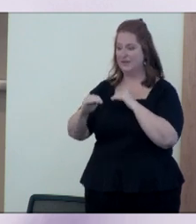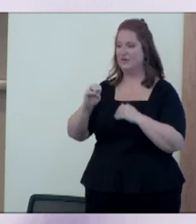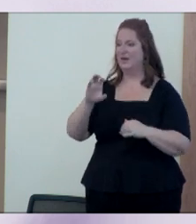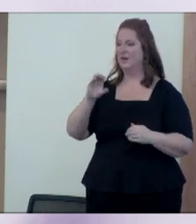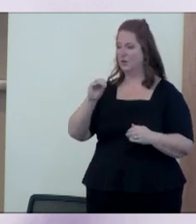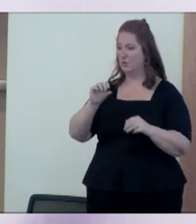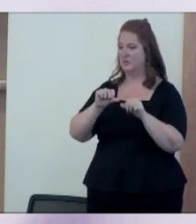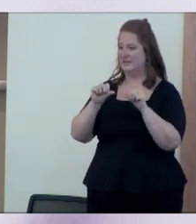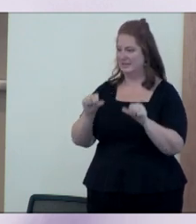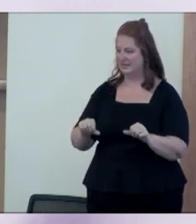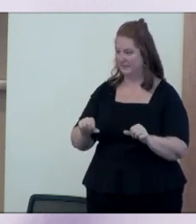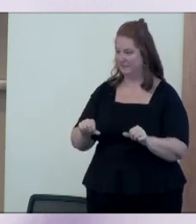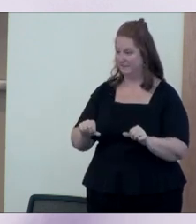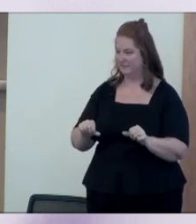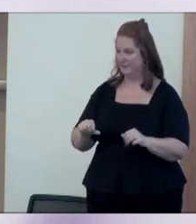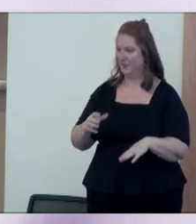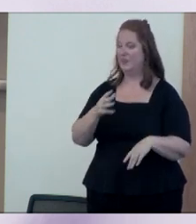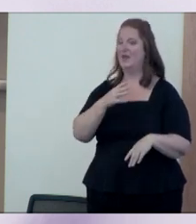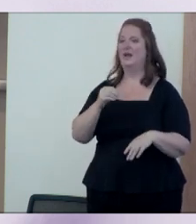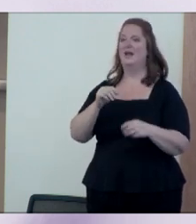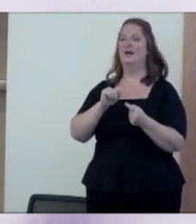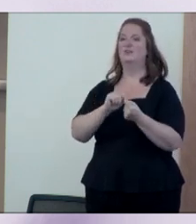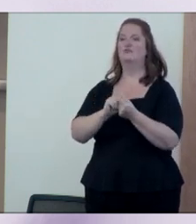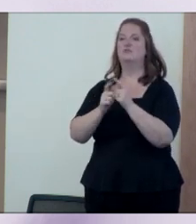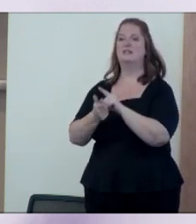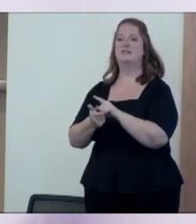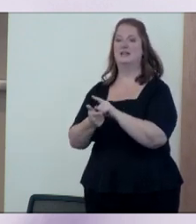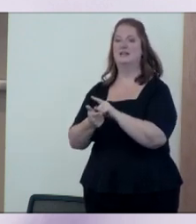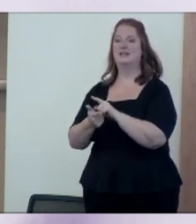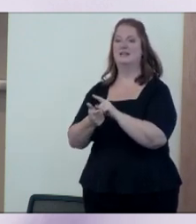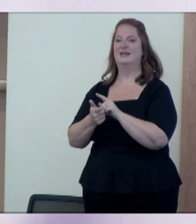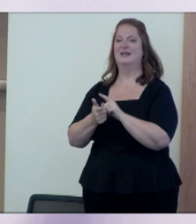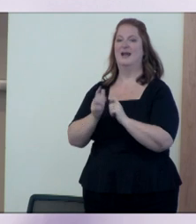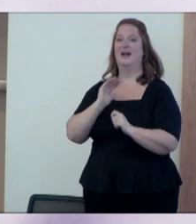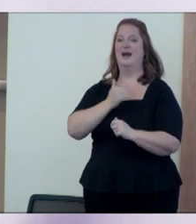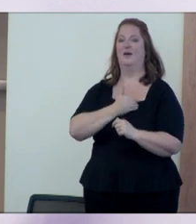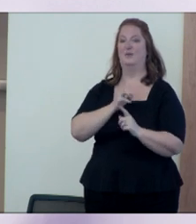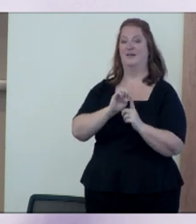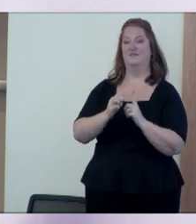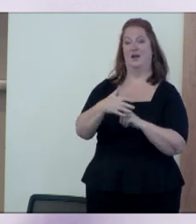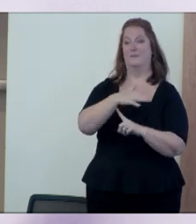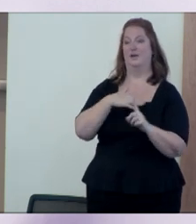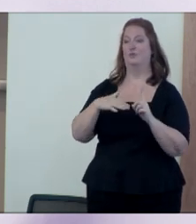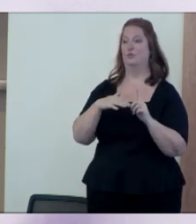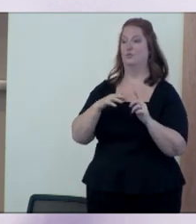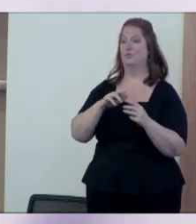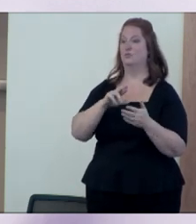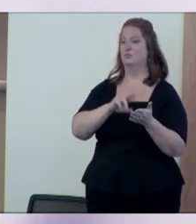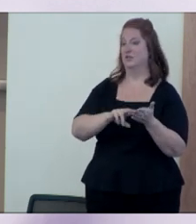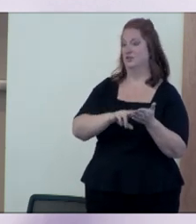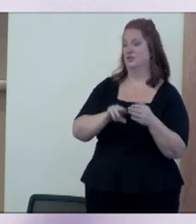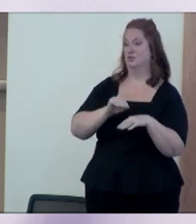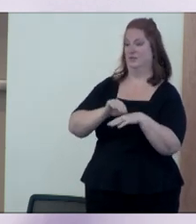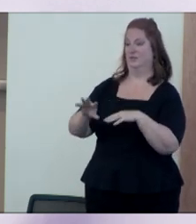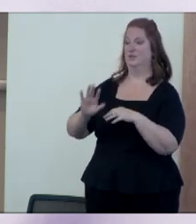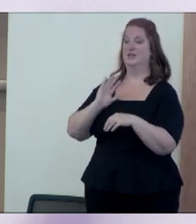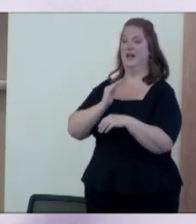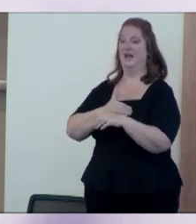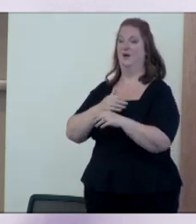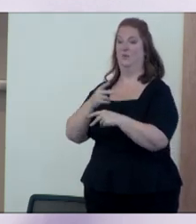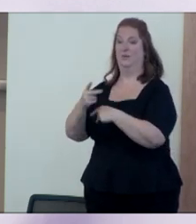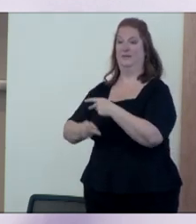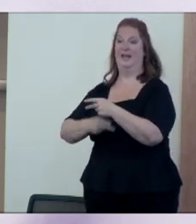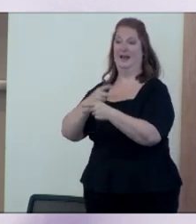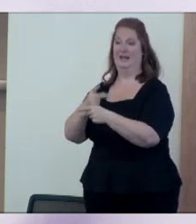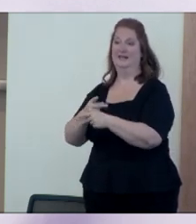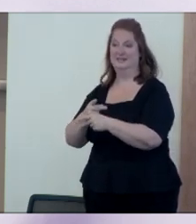ecosystems and translate environmental research to shape our planet in positive ways.